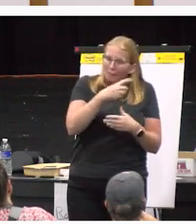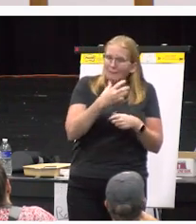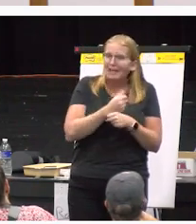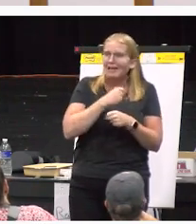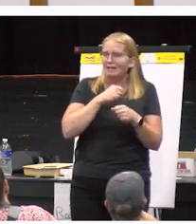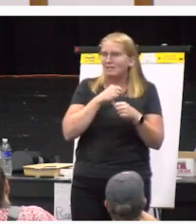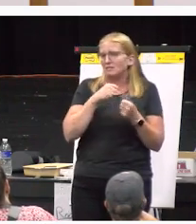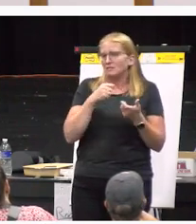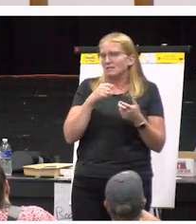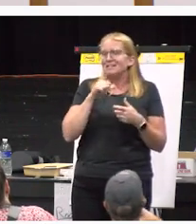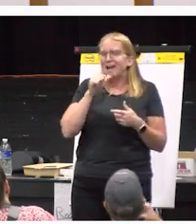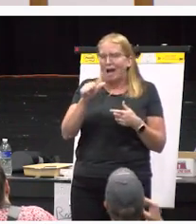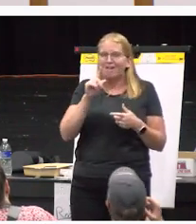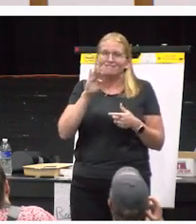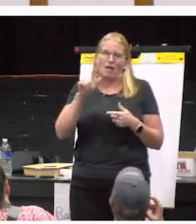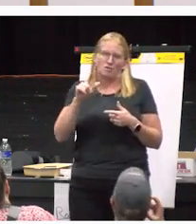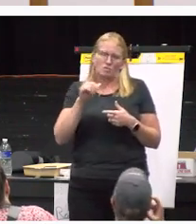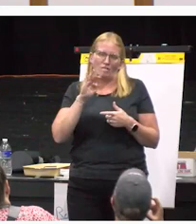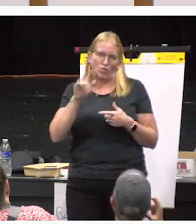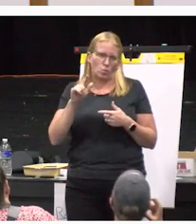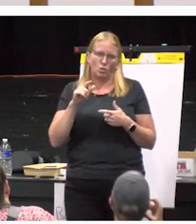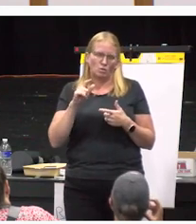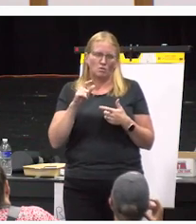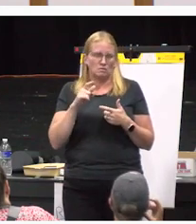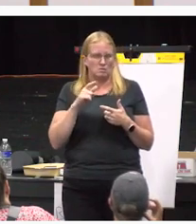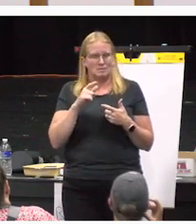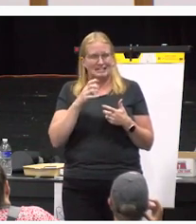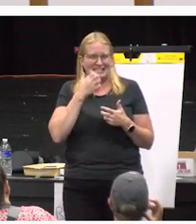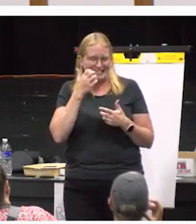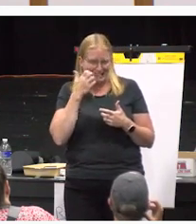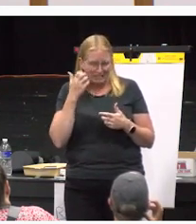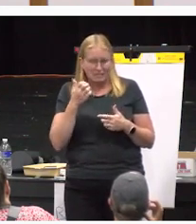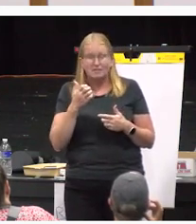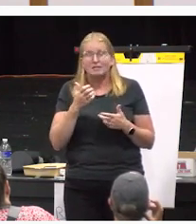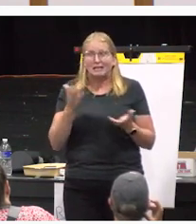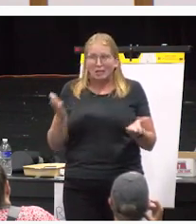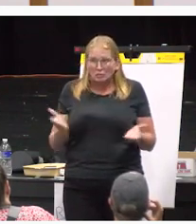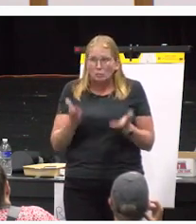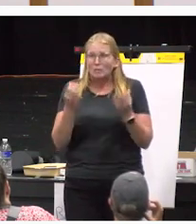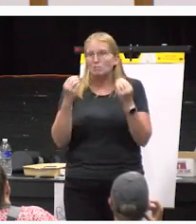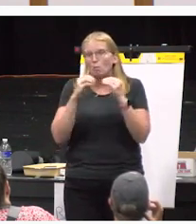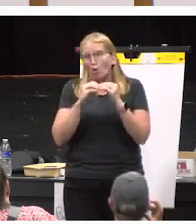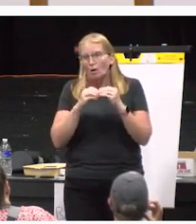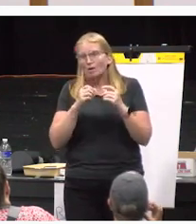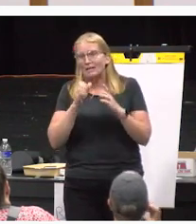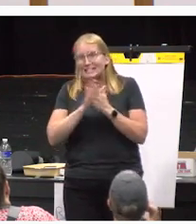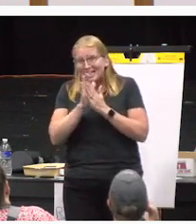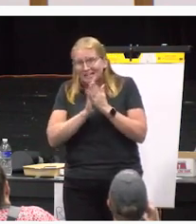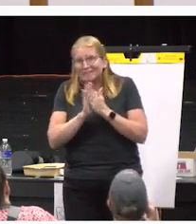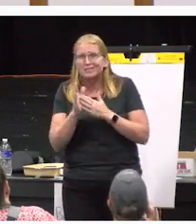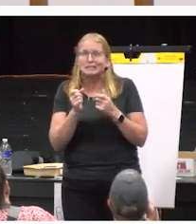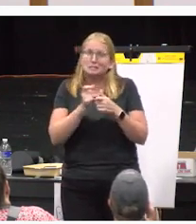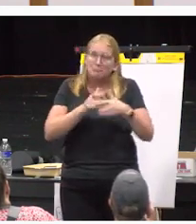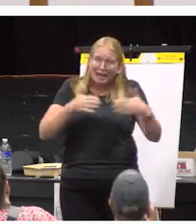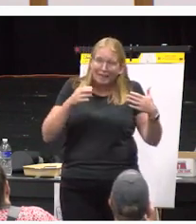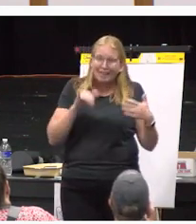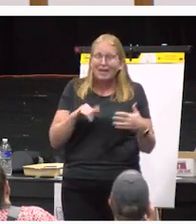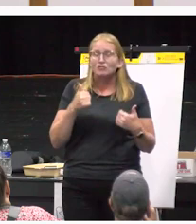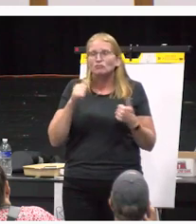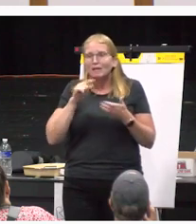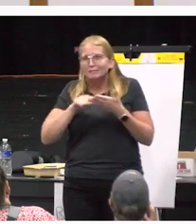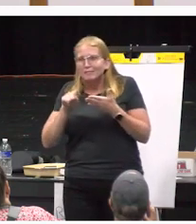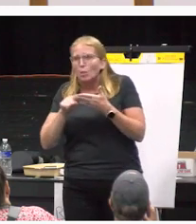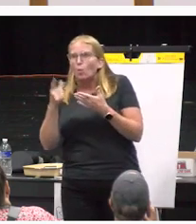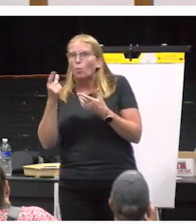non-fossil fuel and efficient solutions by promoting and expanding incentives, exploring possible